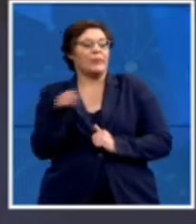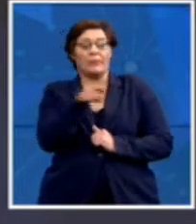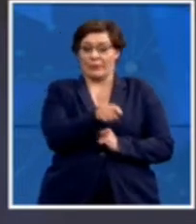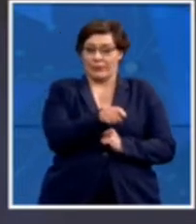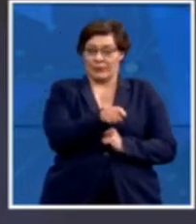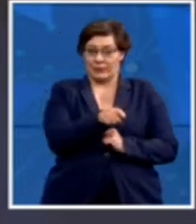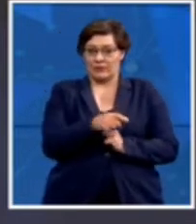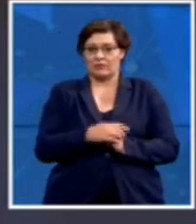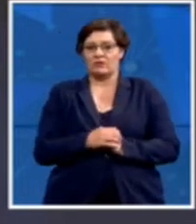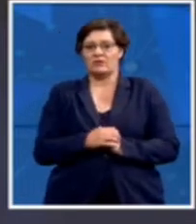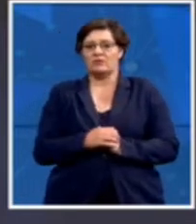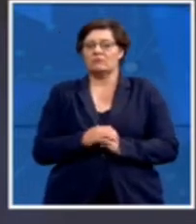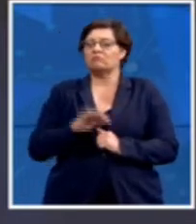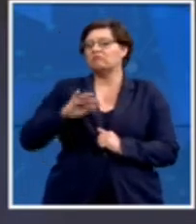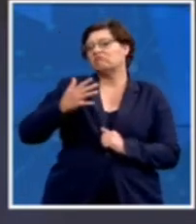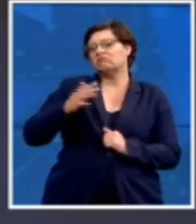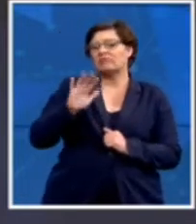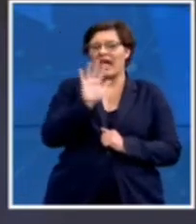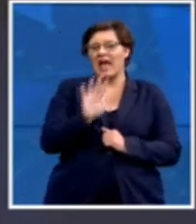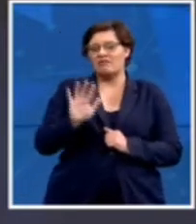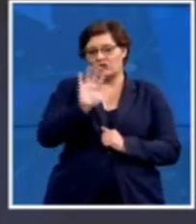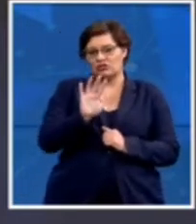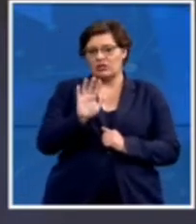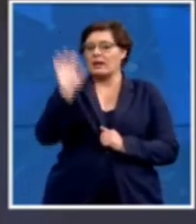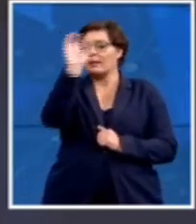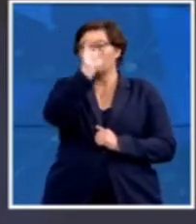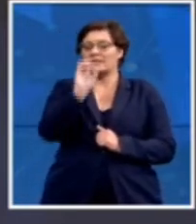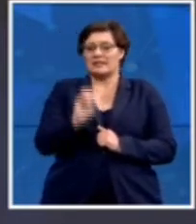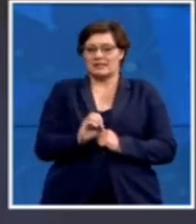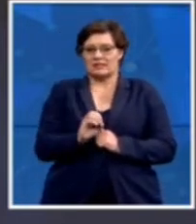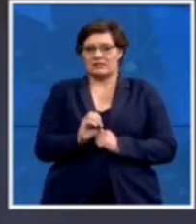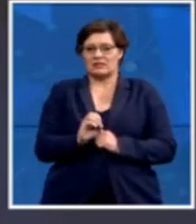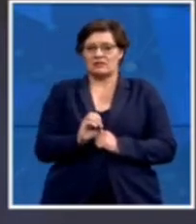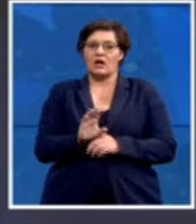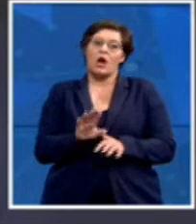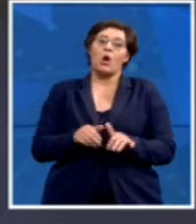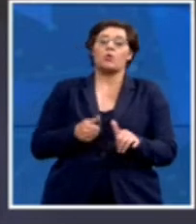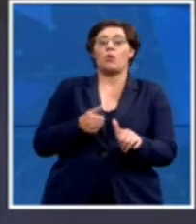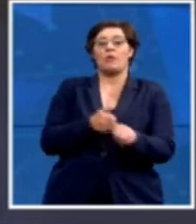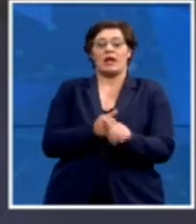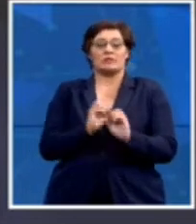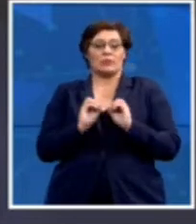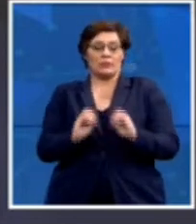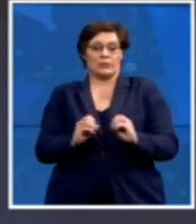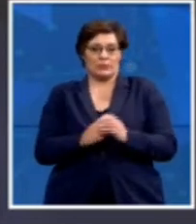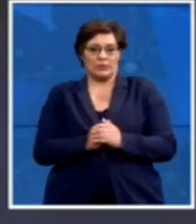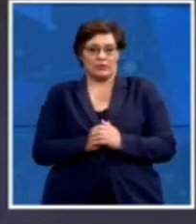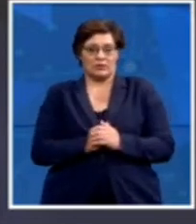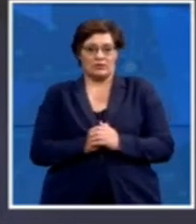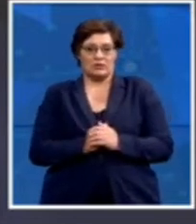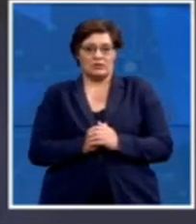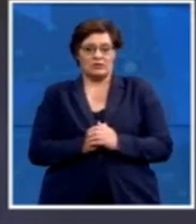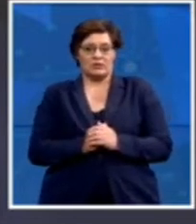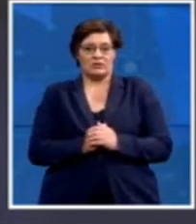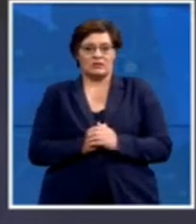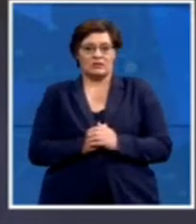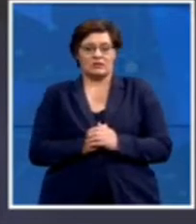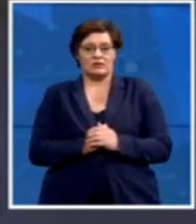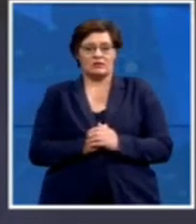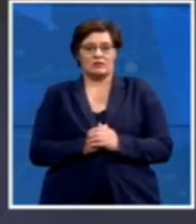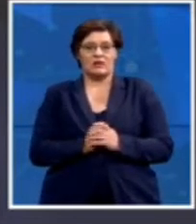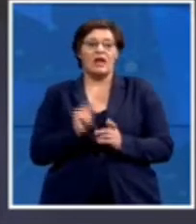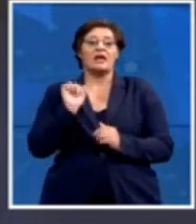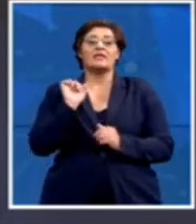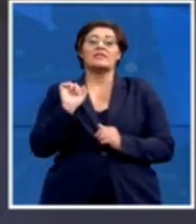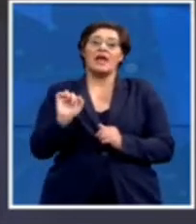what was the percentage of non-compliance in terms of how much did they reduce or did not reduce?